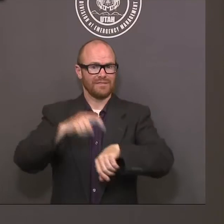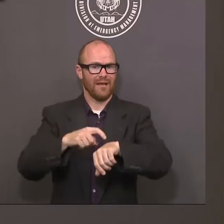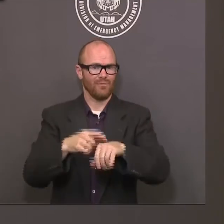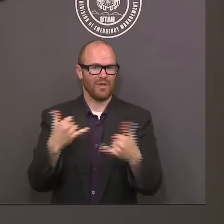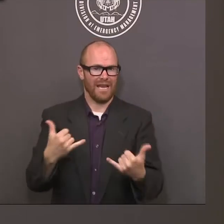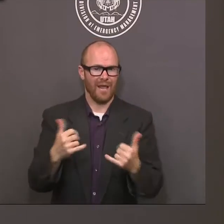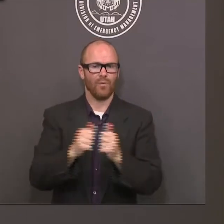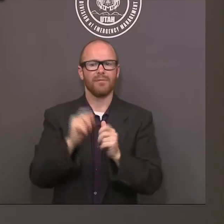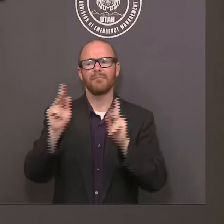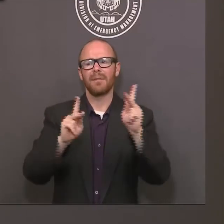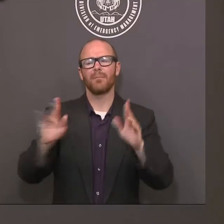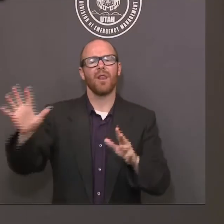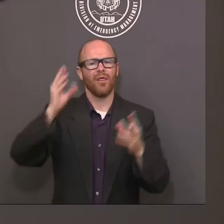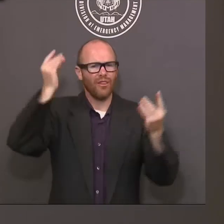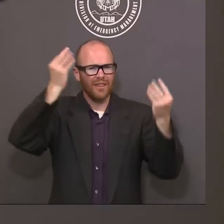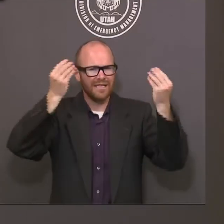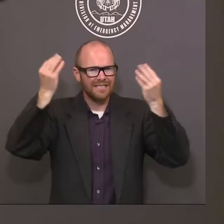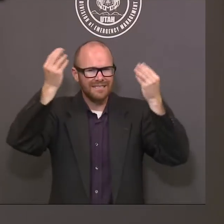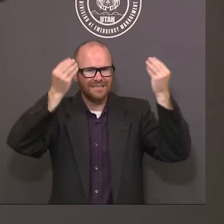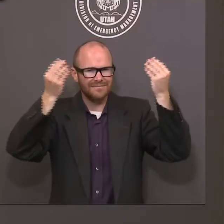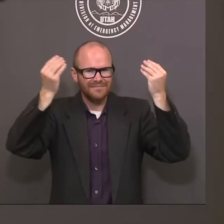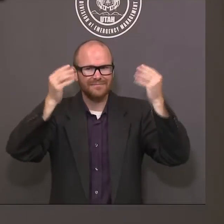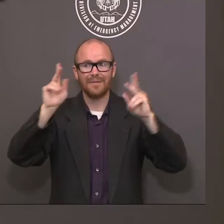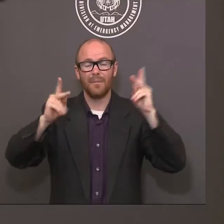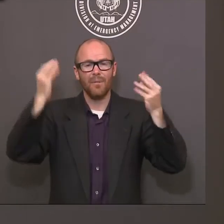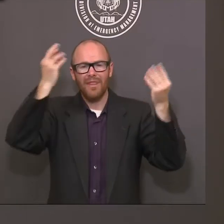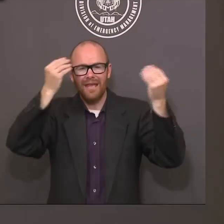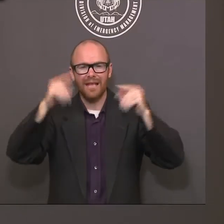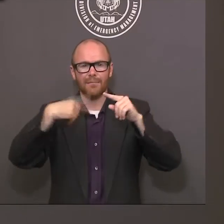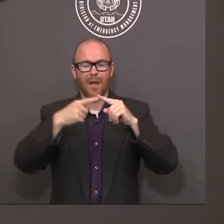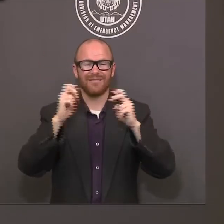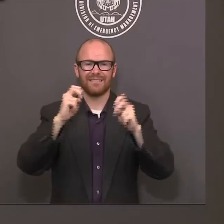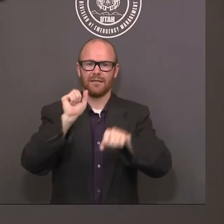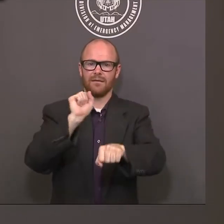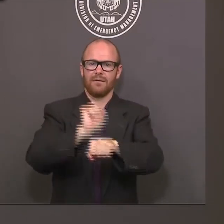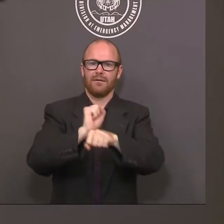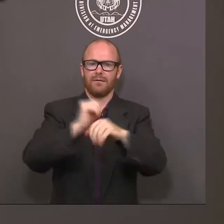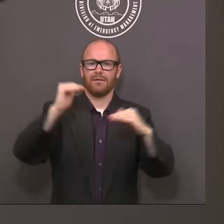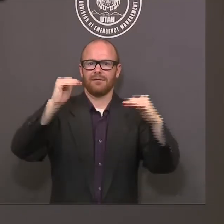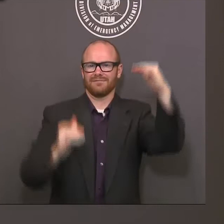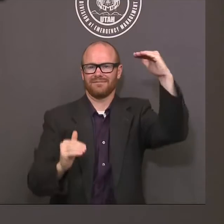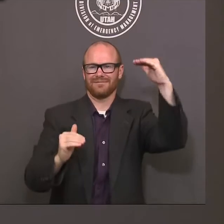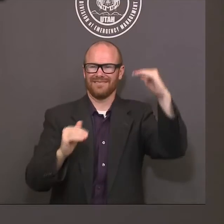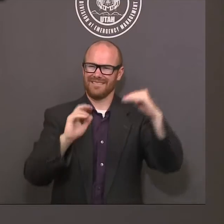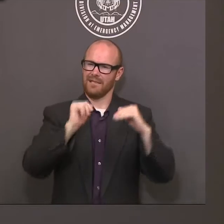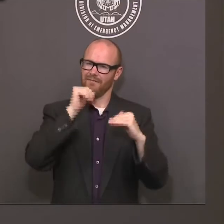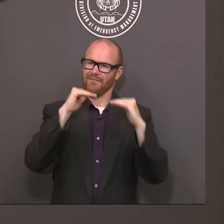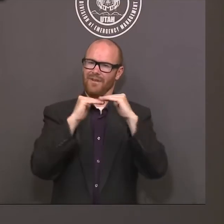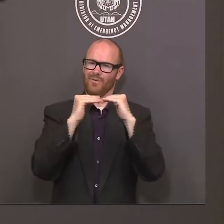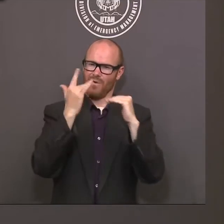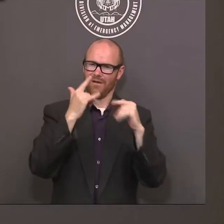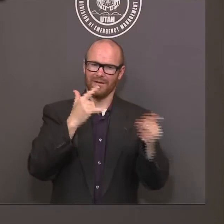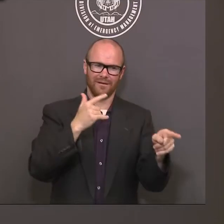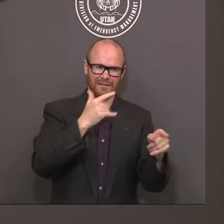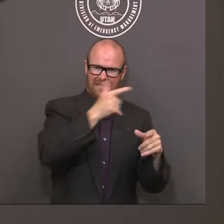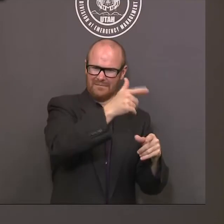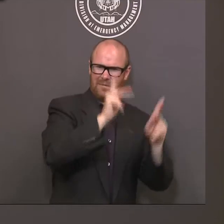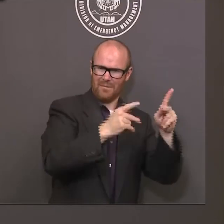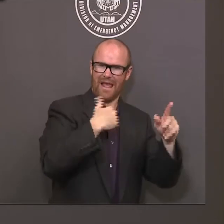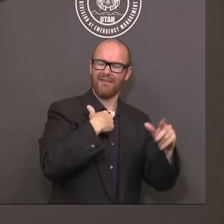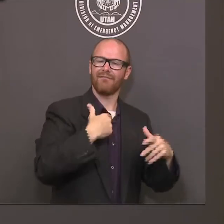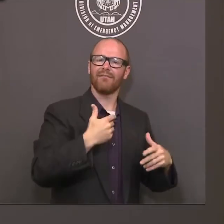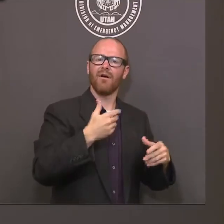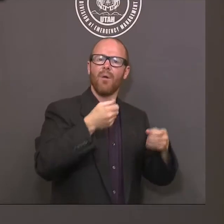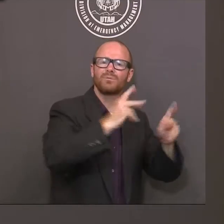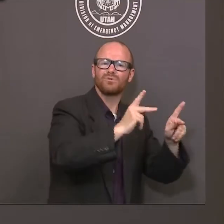collective attention being on economic inequities as we grapple with this issue both in our state and throughout